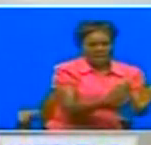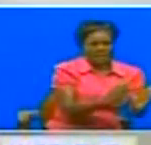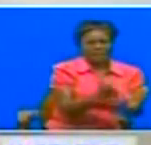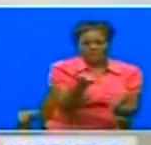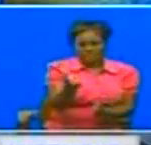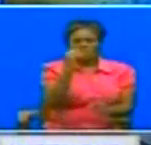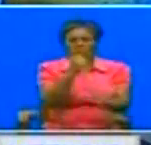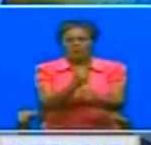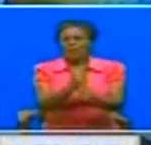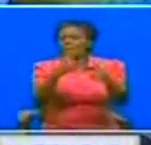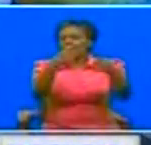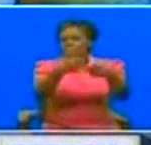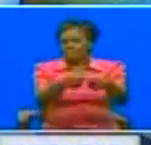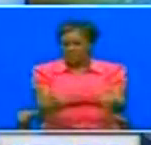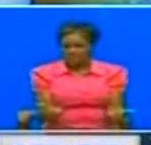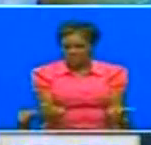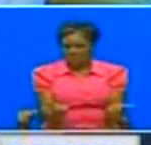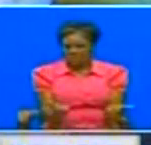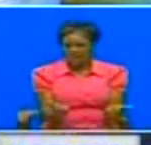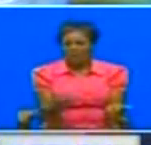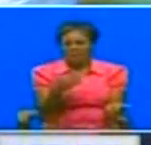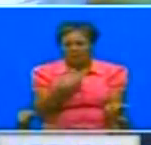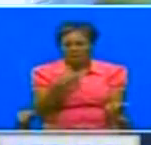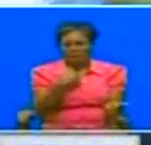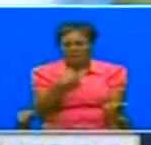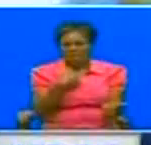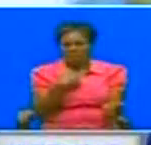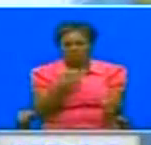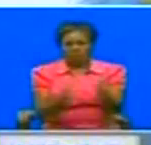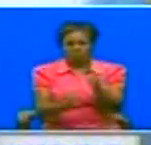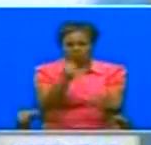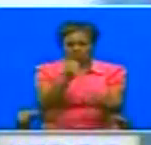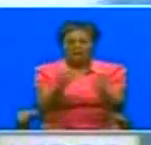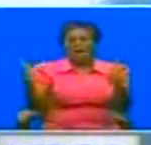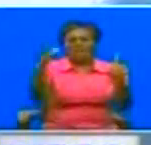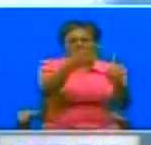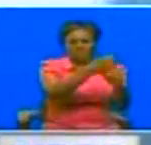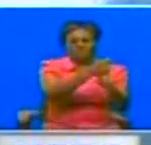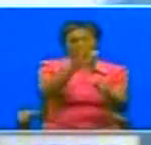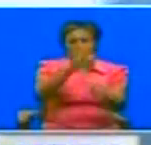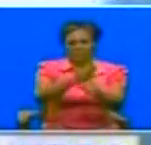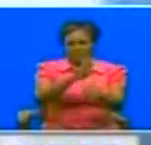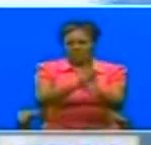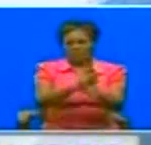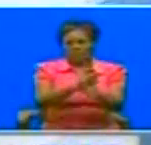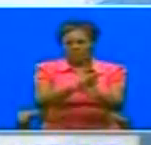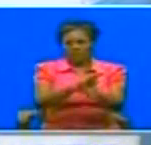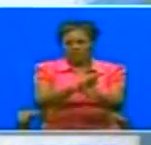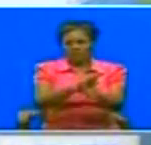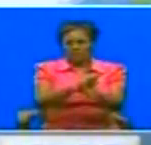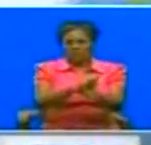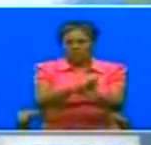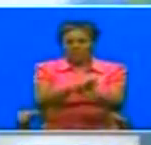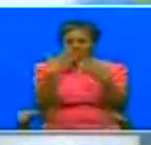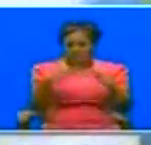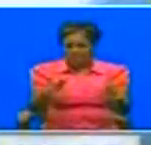these things work. However, we have great strides in science. We have great strides structurally. I think we are not there yet, but we are